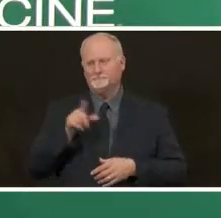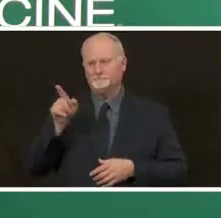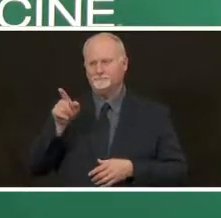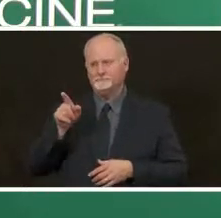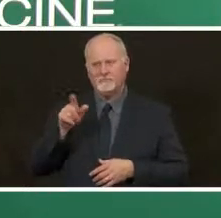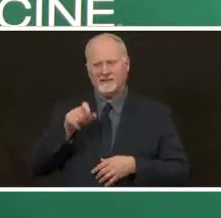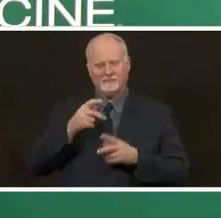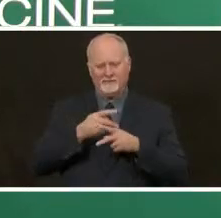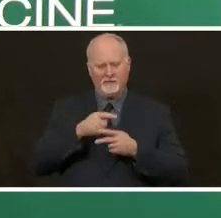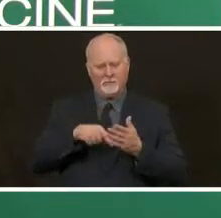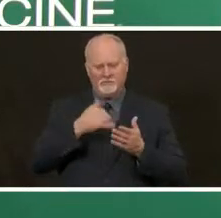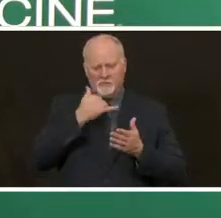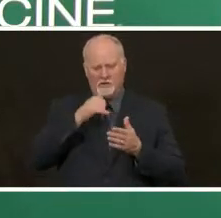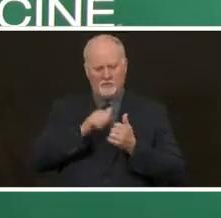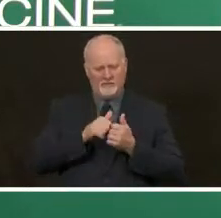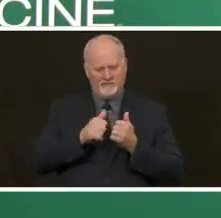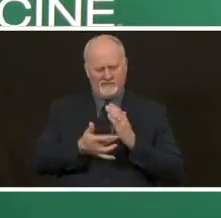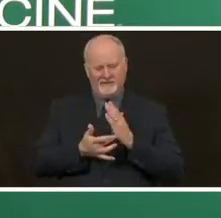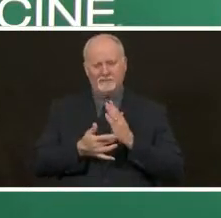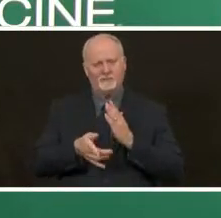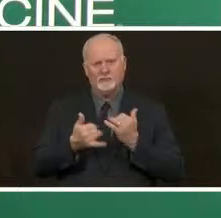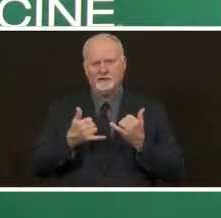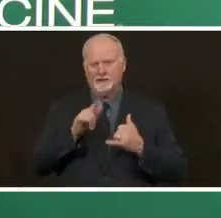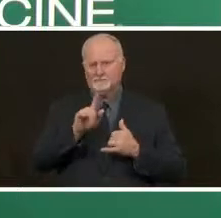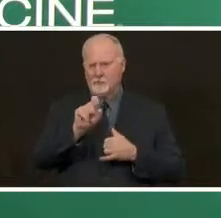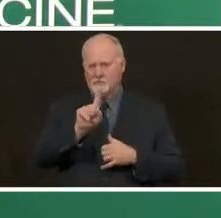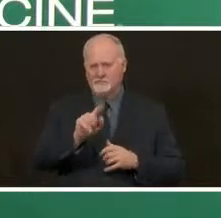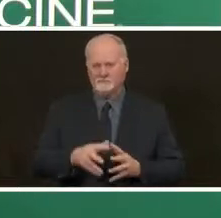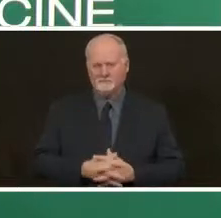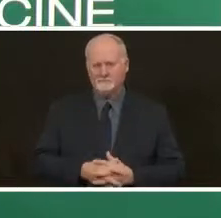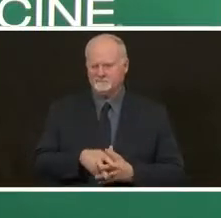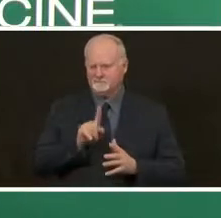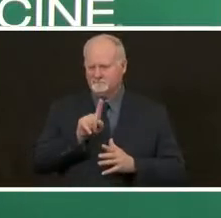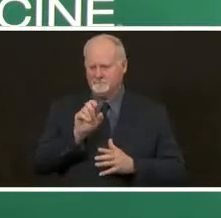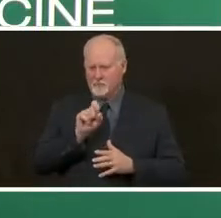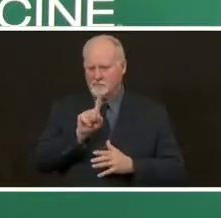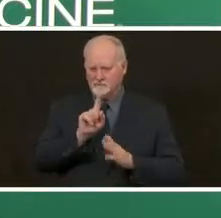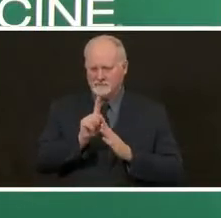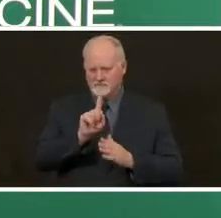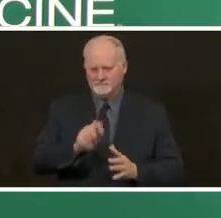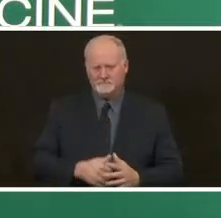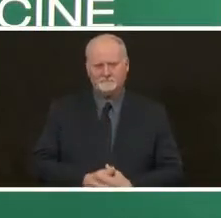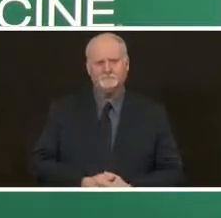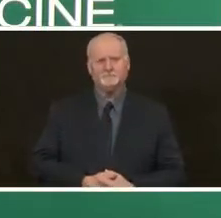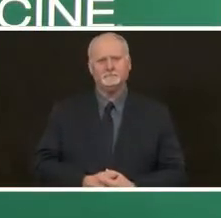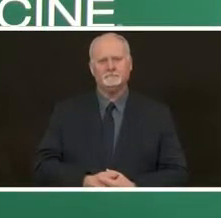figure out what's going on with our sound quickly. Just can you hold for just 1 second, please? Sure.